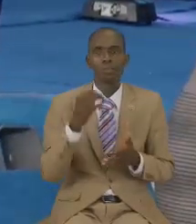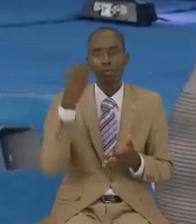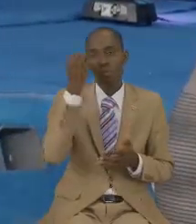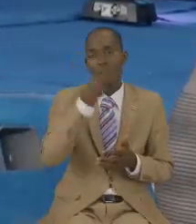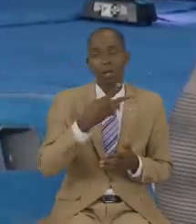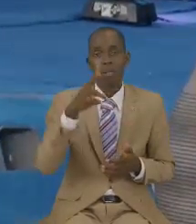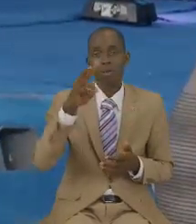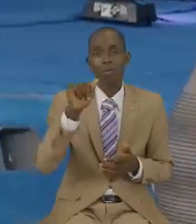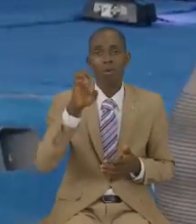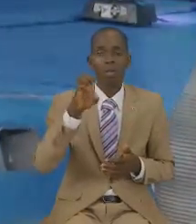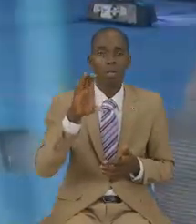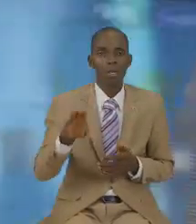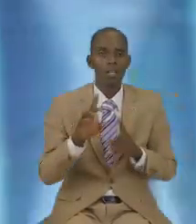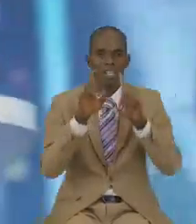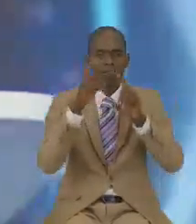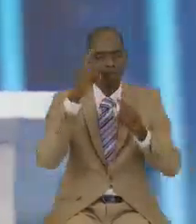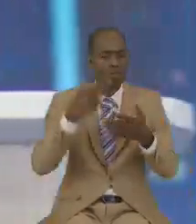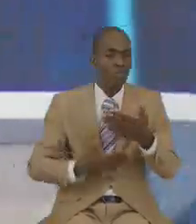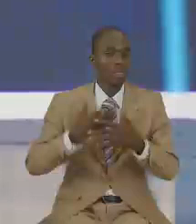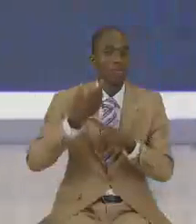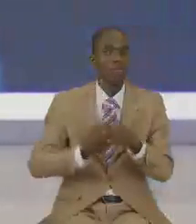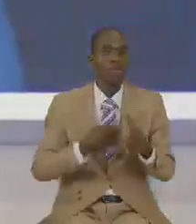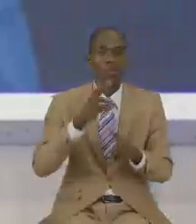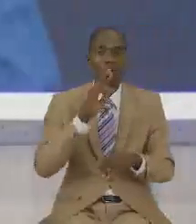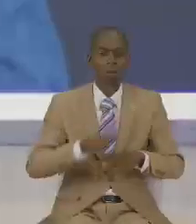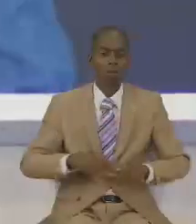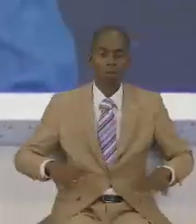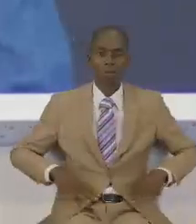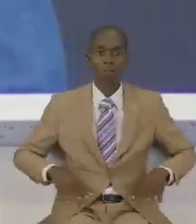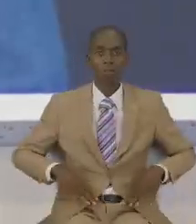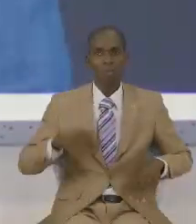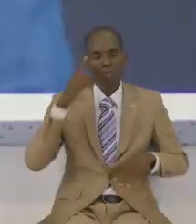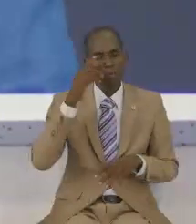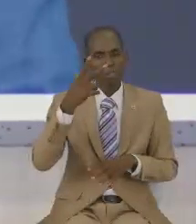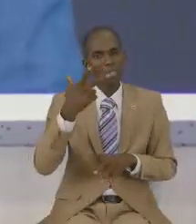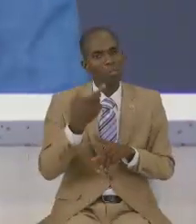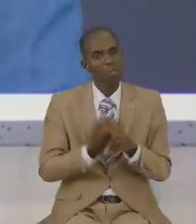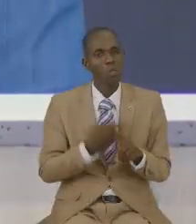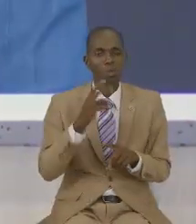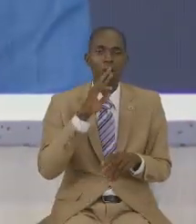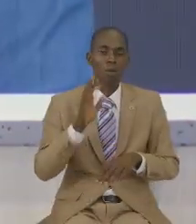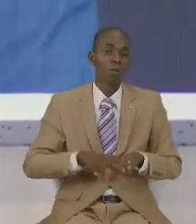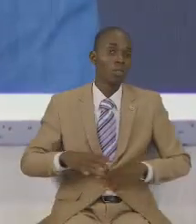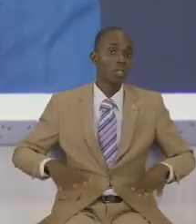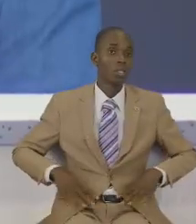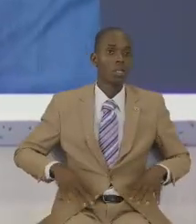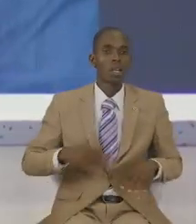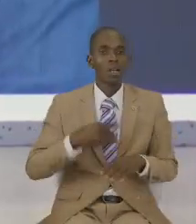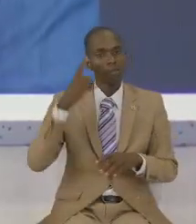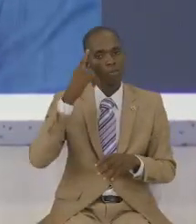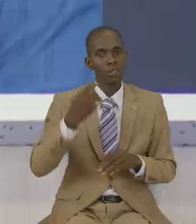exam, for the next month, you're on vacation. For the next 3 months, you're on vacation. And for the